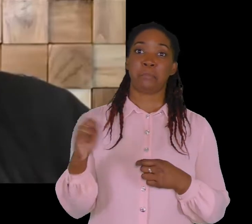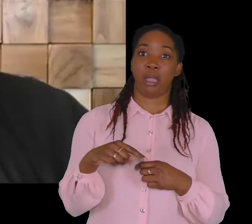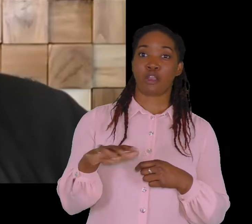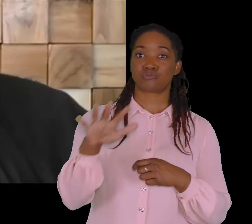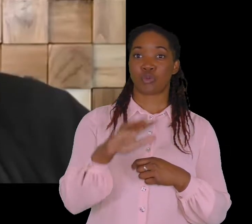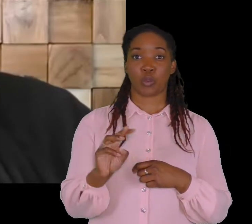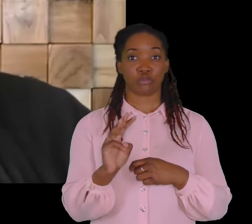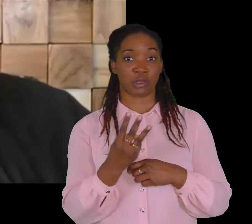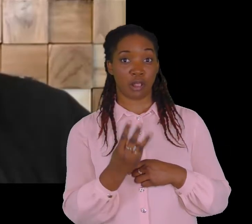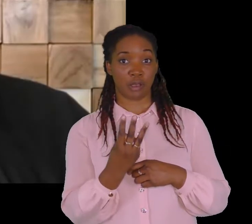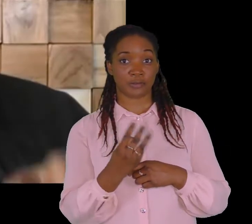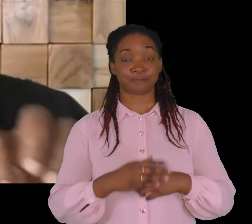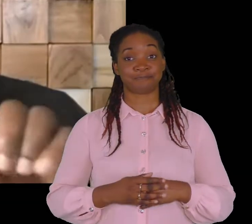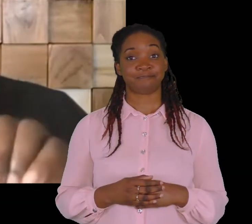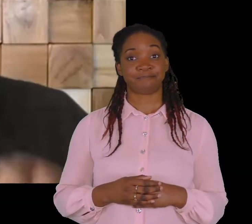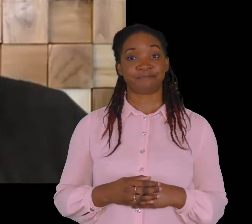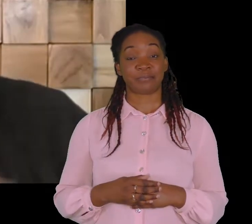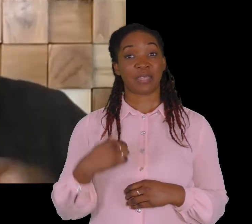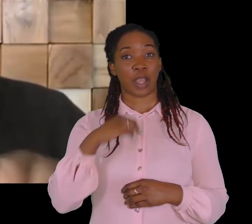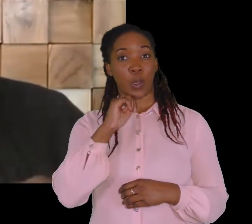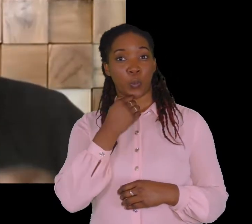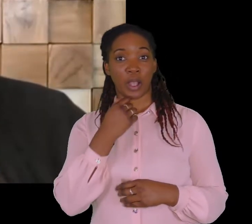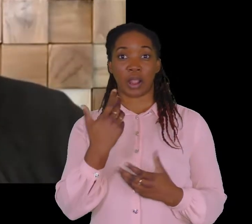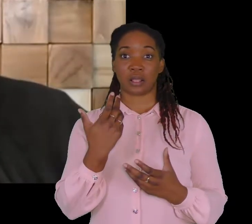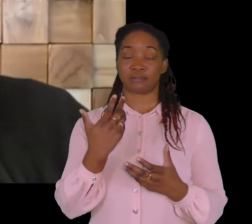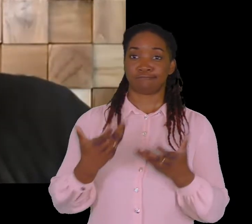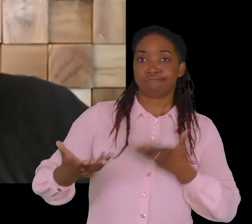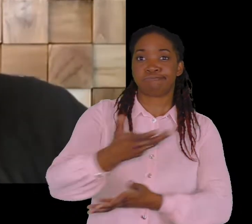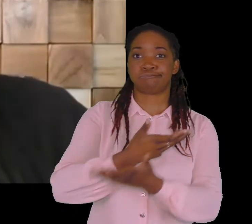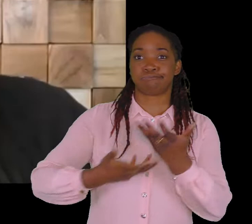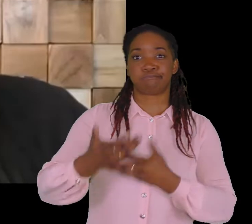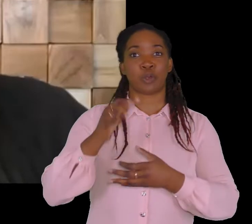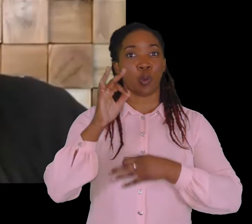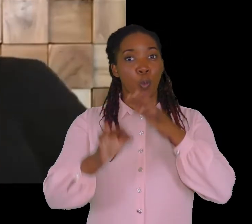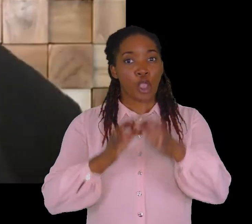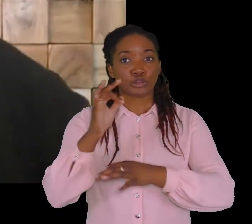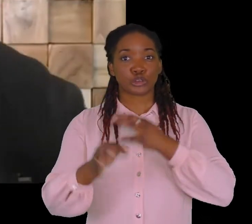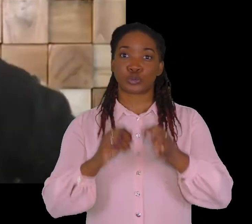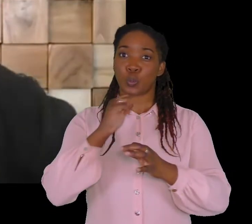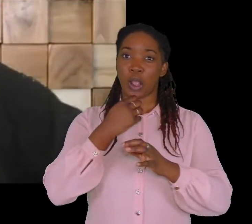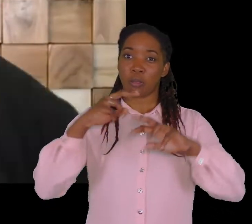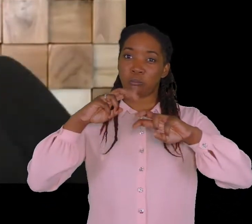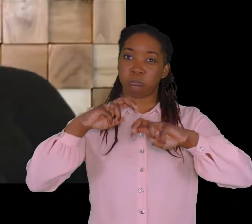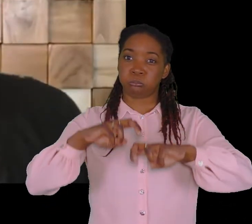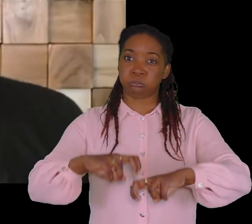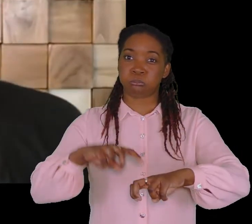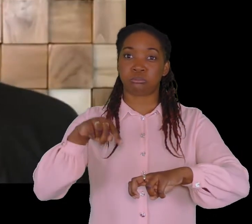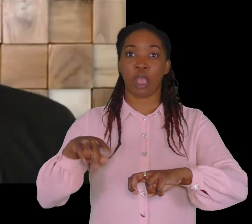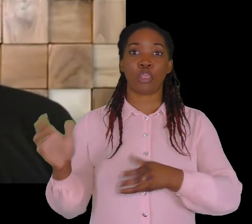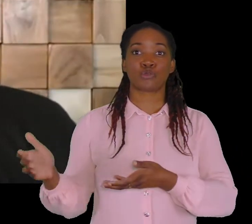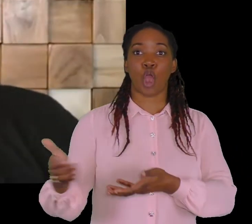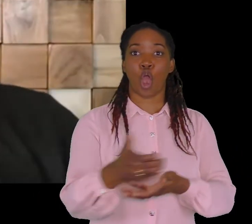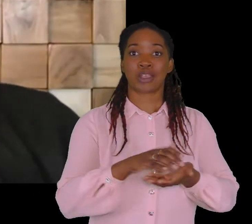get into some discussions and questions, digging into those archives that we just heard. So can I call our